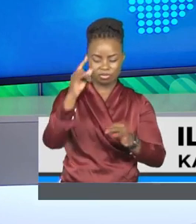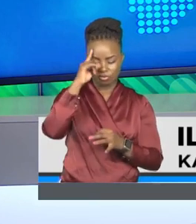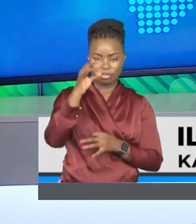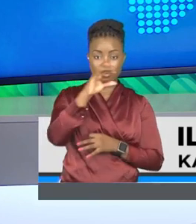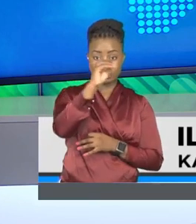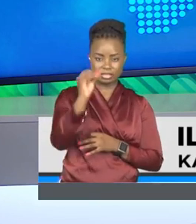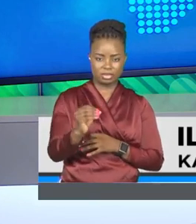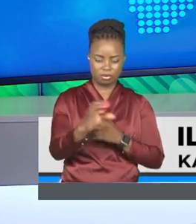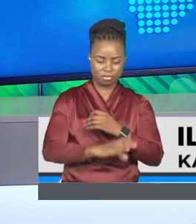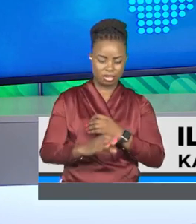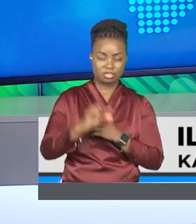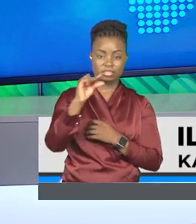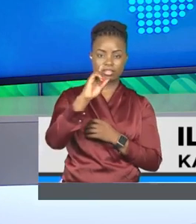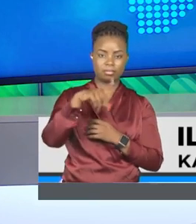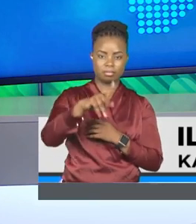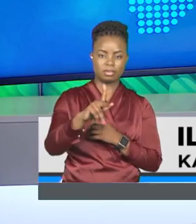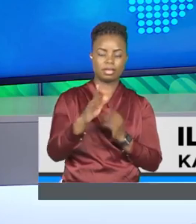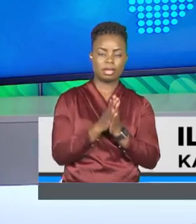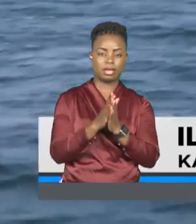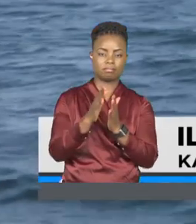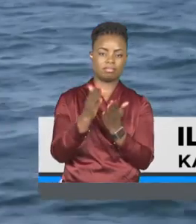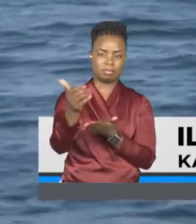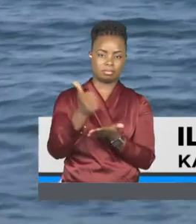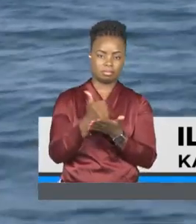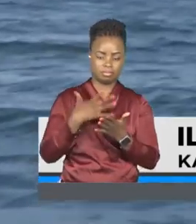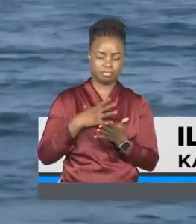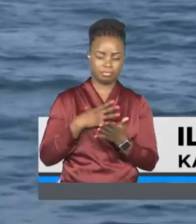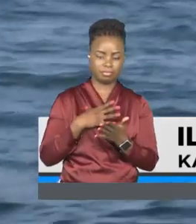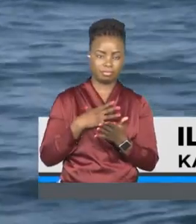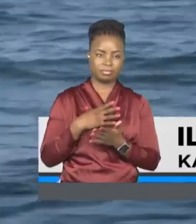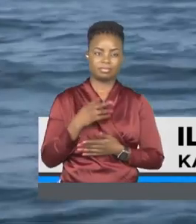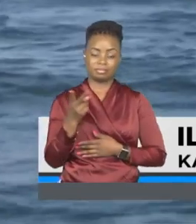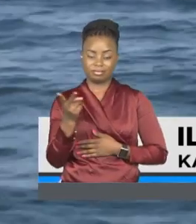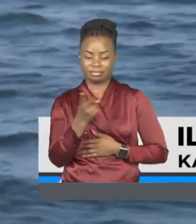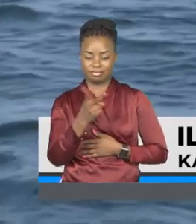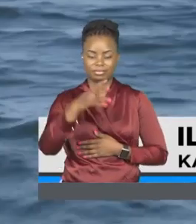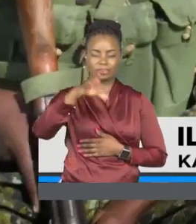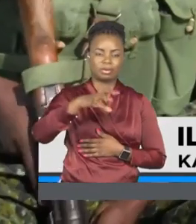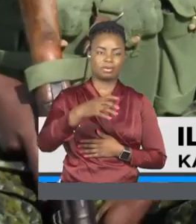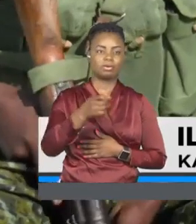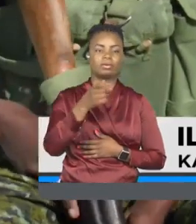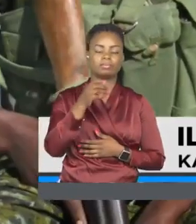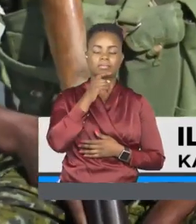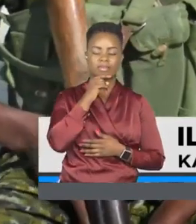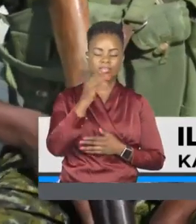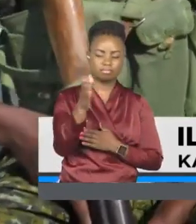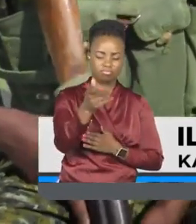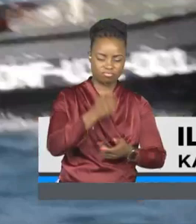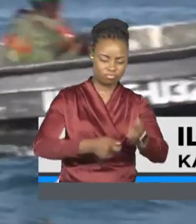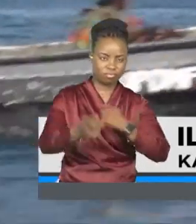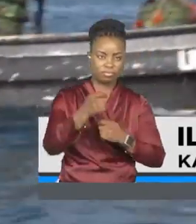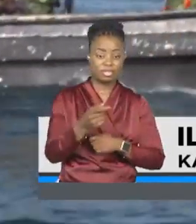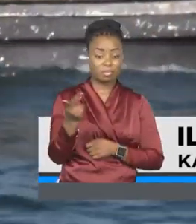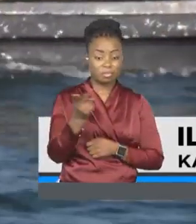well over 500,000 people. As these two Congolese fishermen try to get their catch of the day, they too